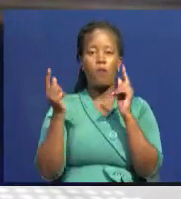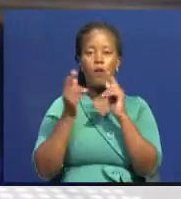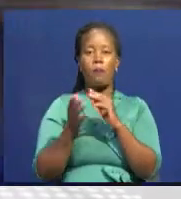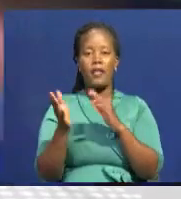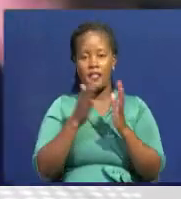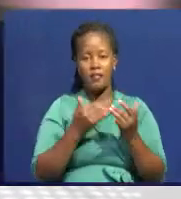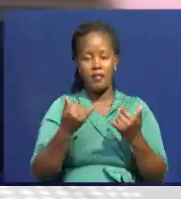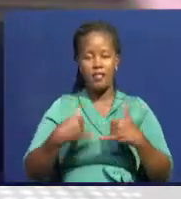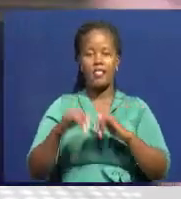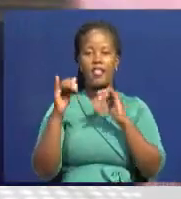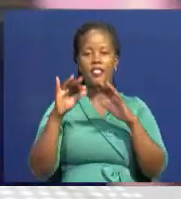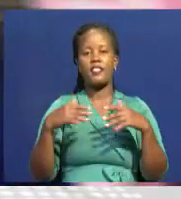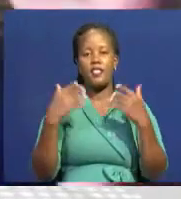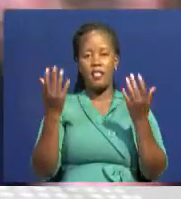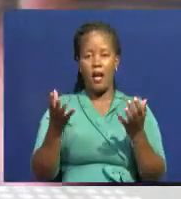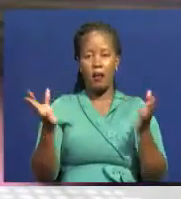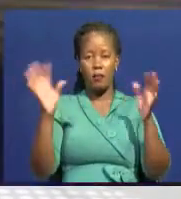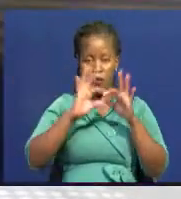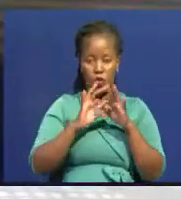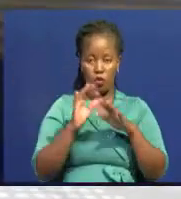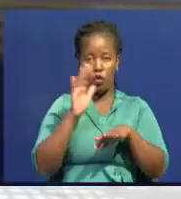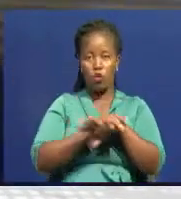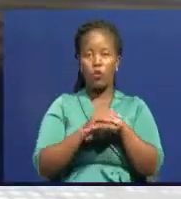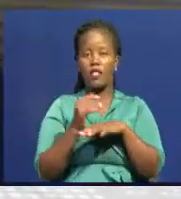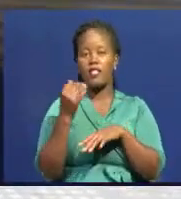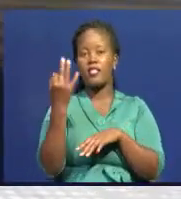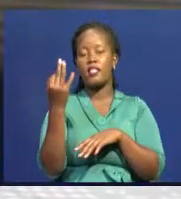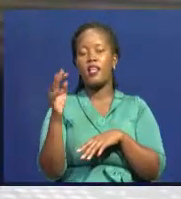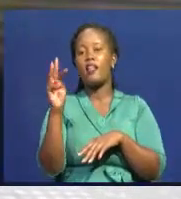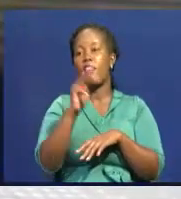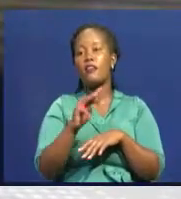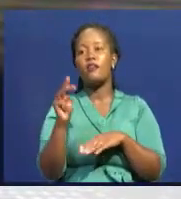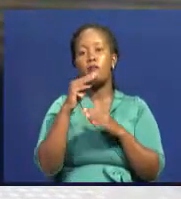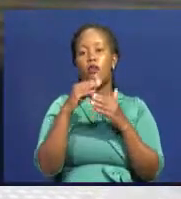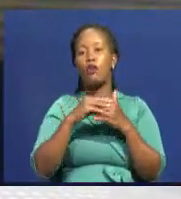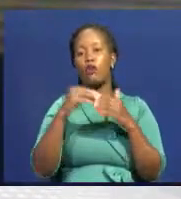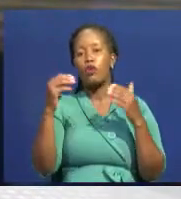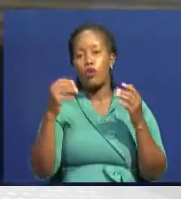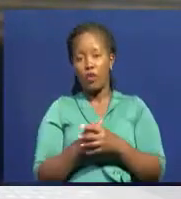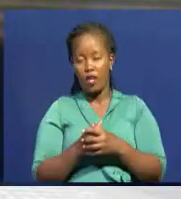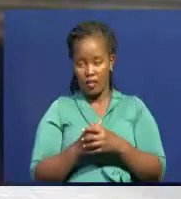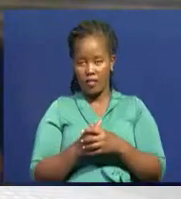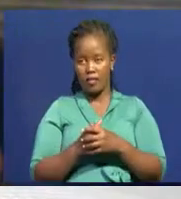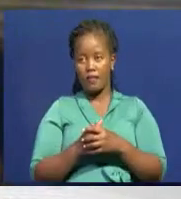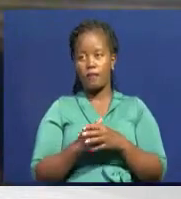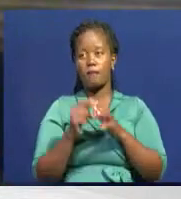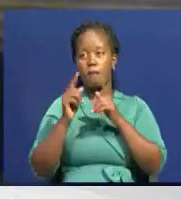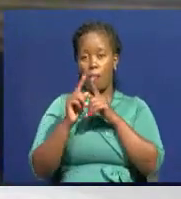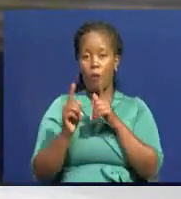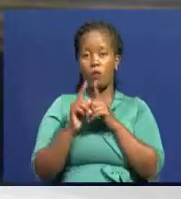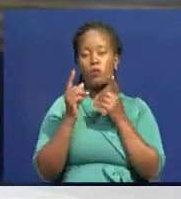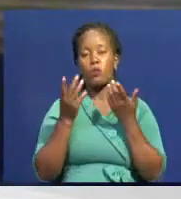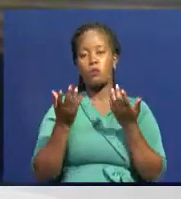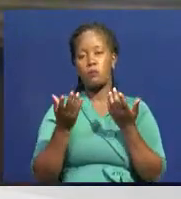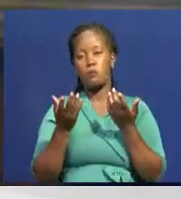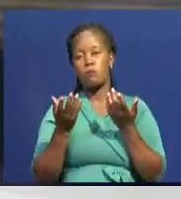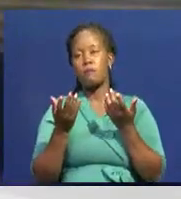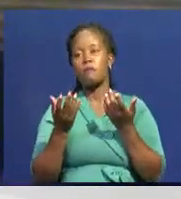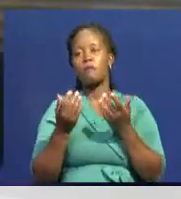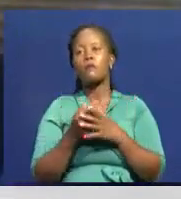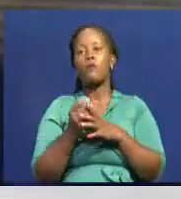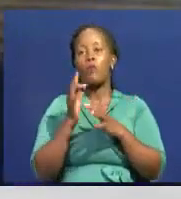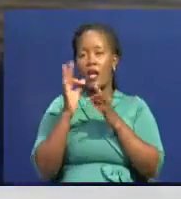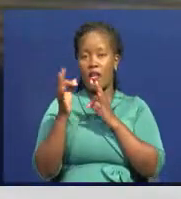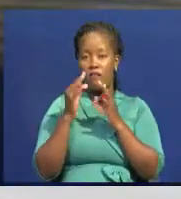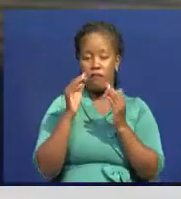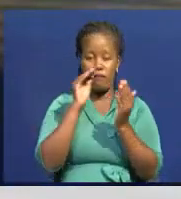and get this $3 million. What do you do with that money in the US? This is the interesting part. If you keep